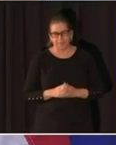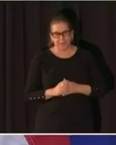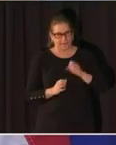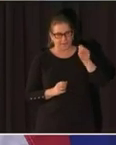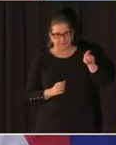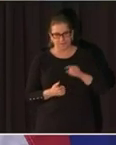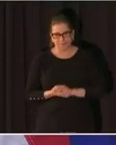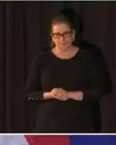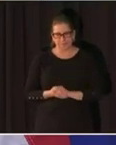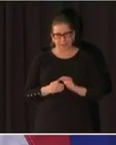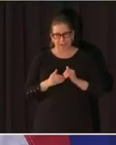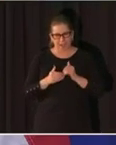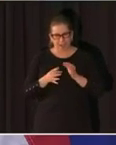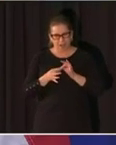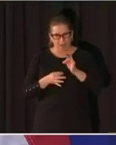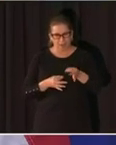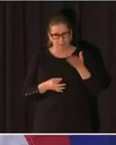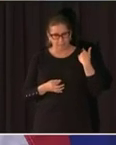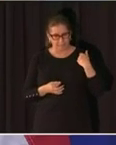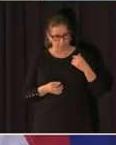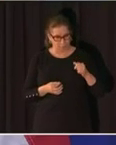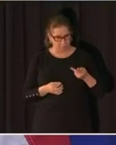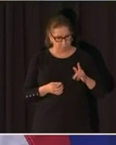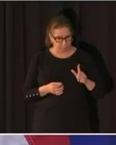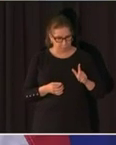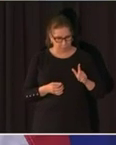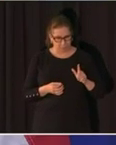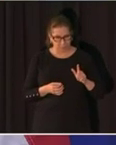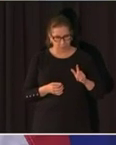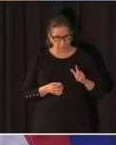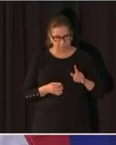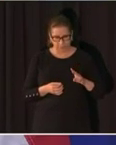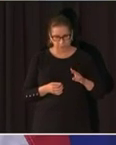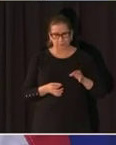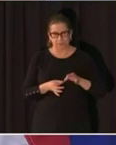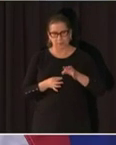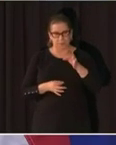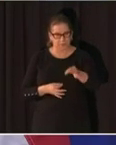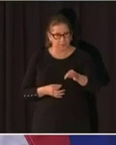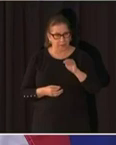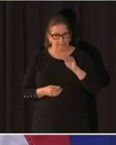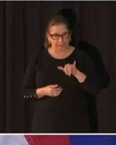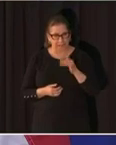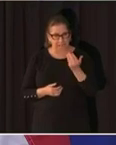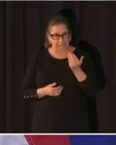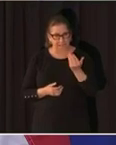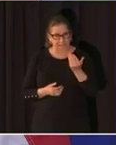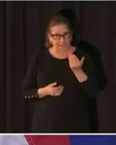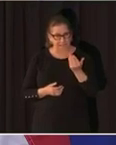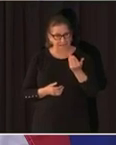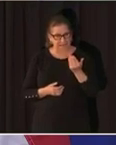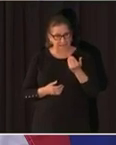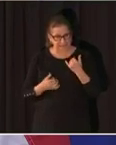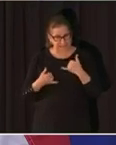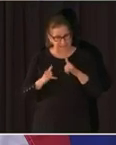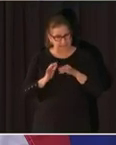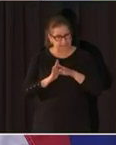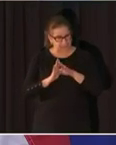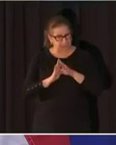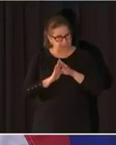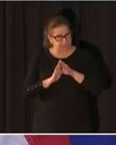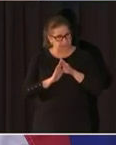is reflective of your changing perception of what the peak is, and if you could just speak to that changing estimate of the